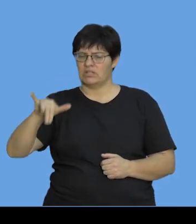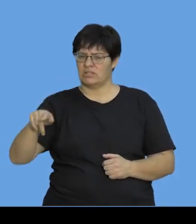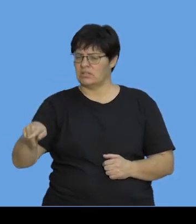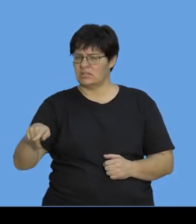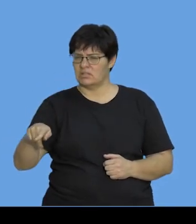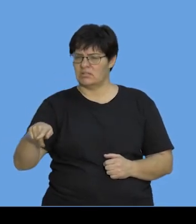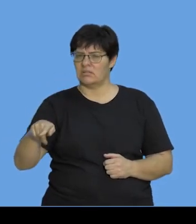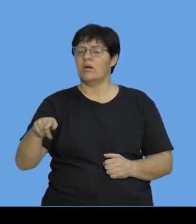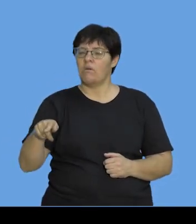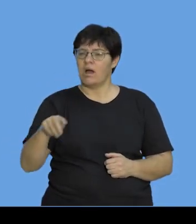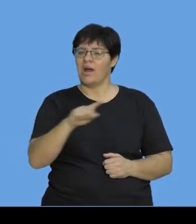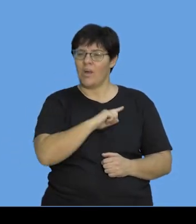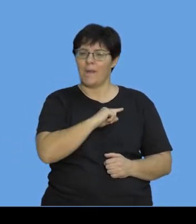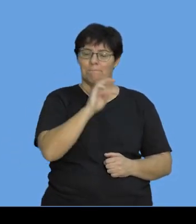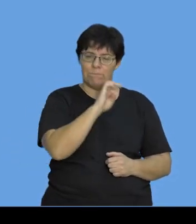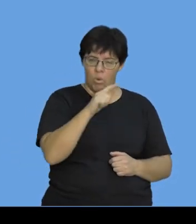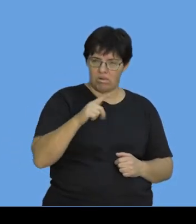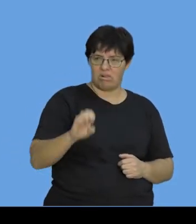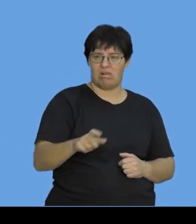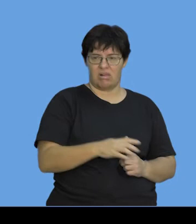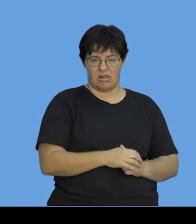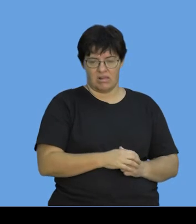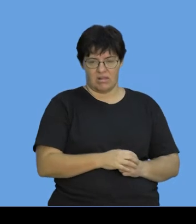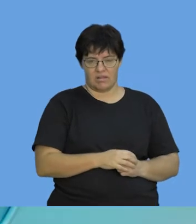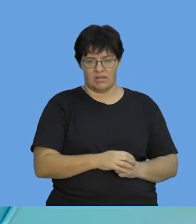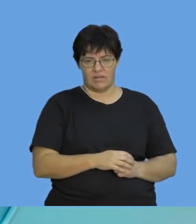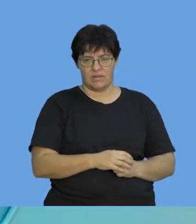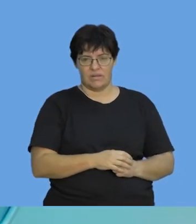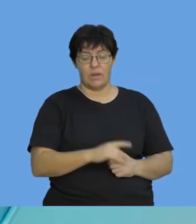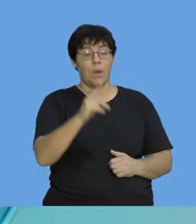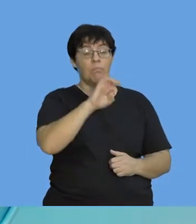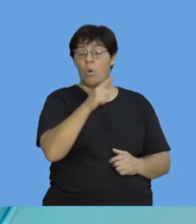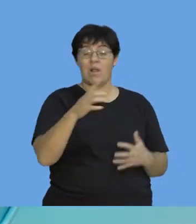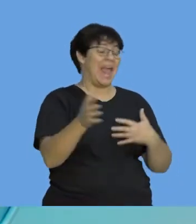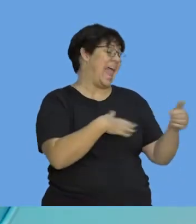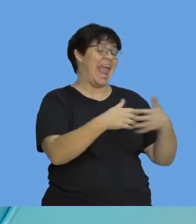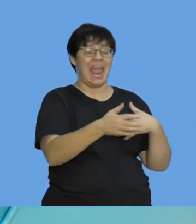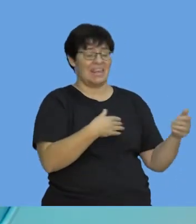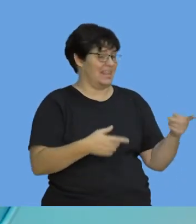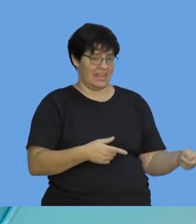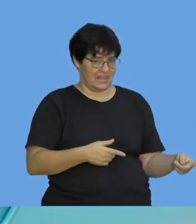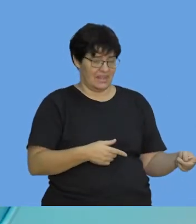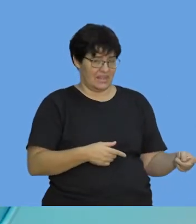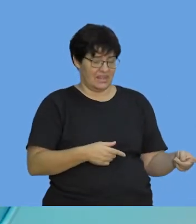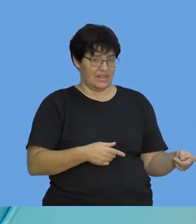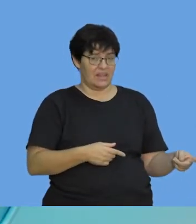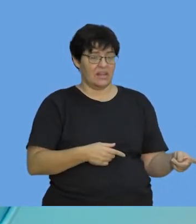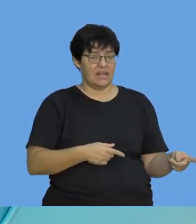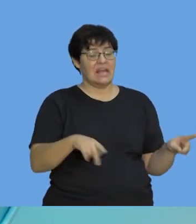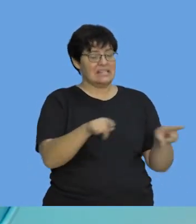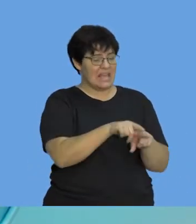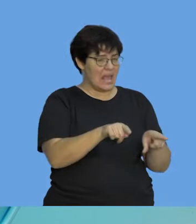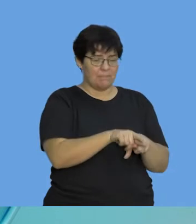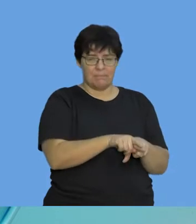everything is about the mole, and what we know about a mole is that a mole of any substance contains the same number of particles, be